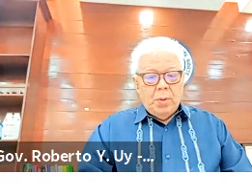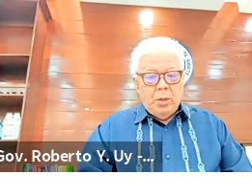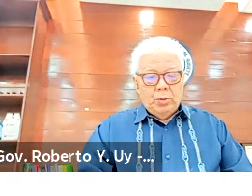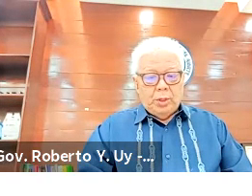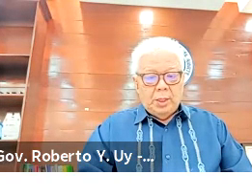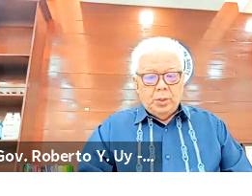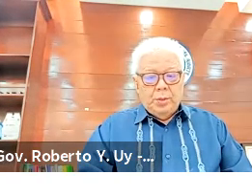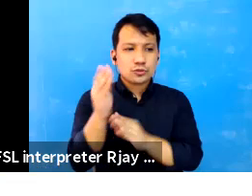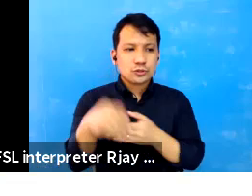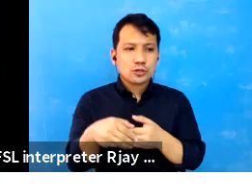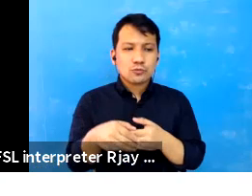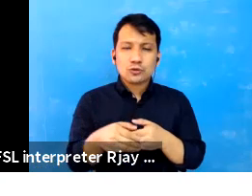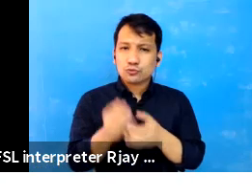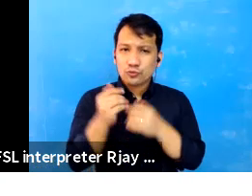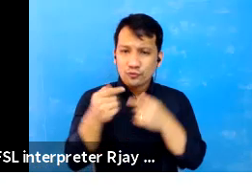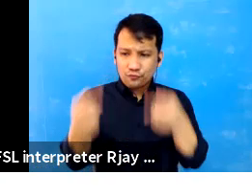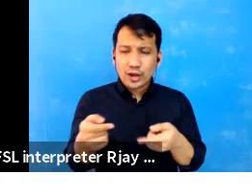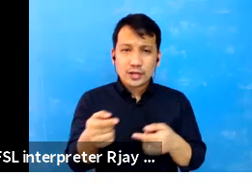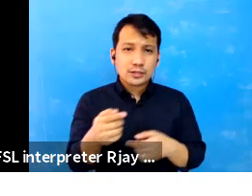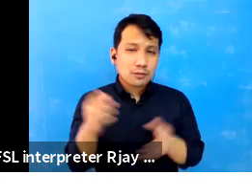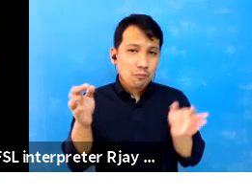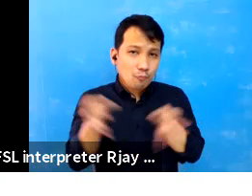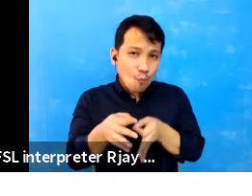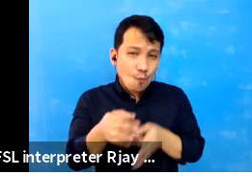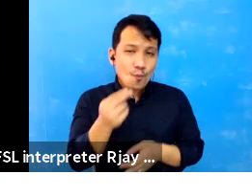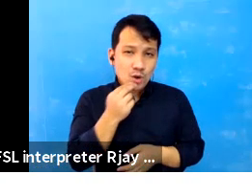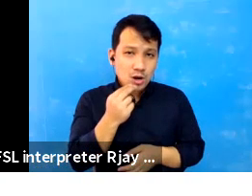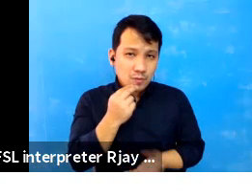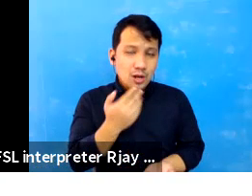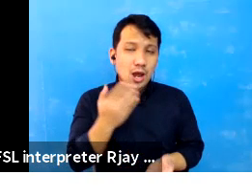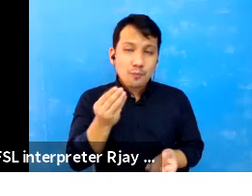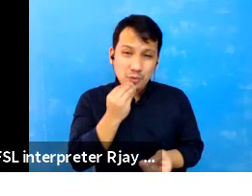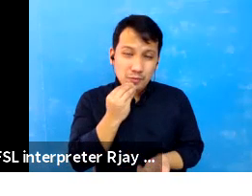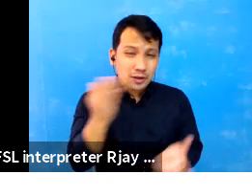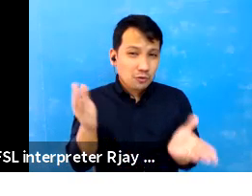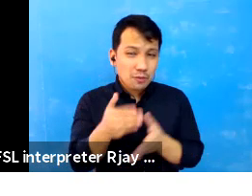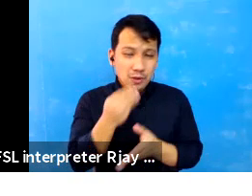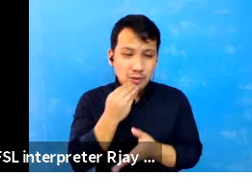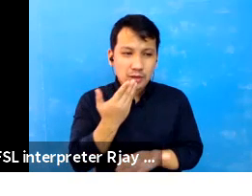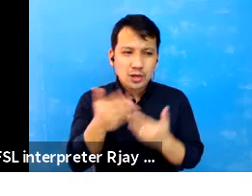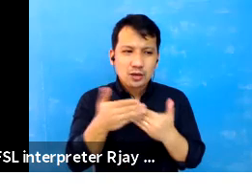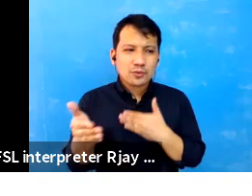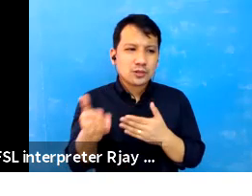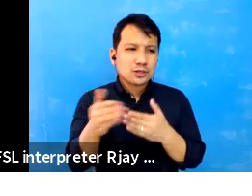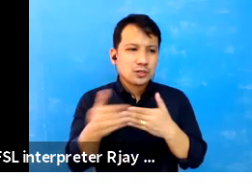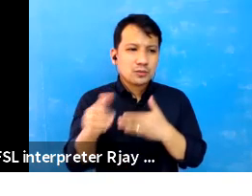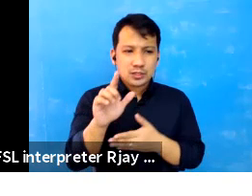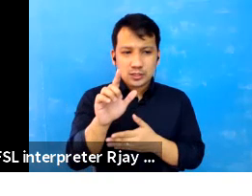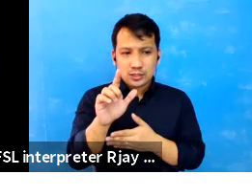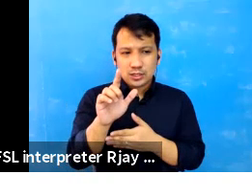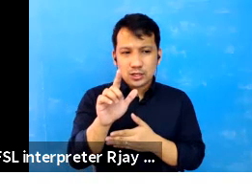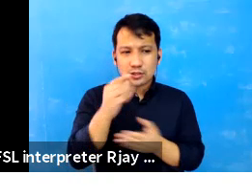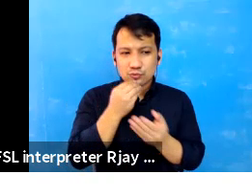response to malnutrition. Rather, Tugon sa malnutrition, legacy of good LGU